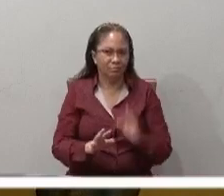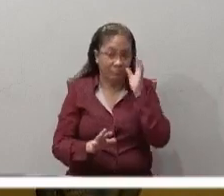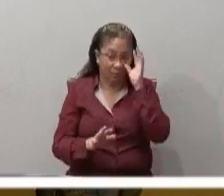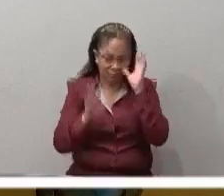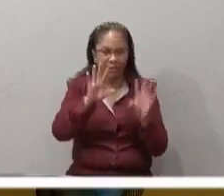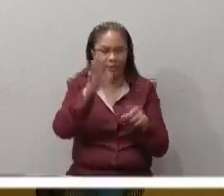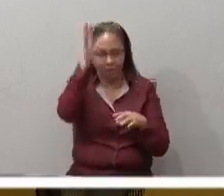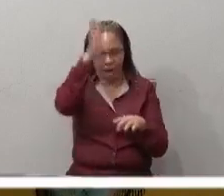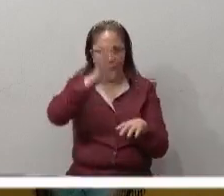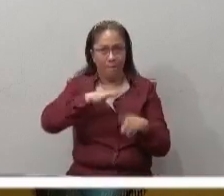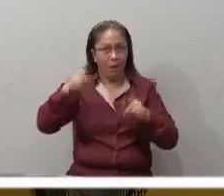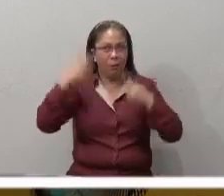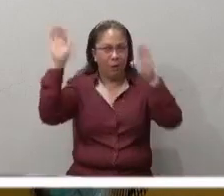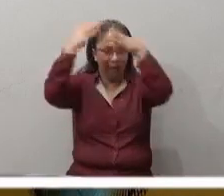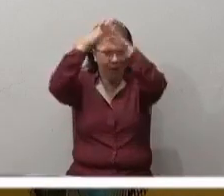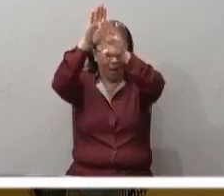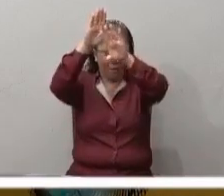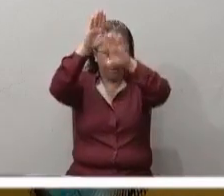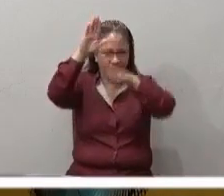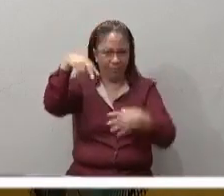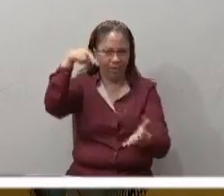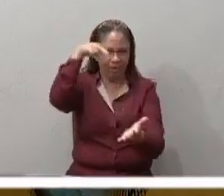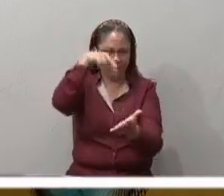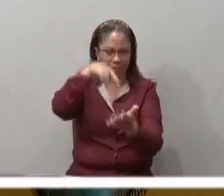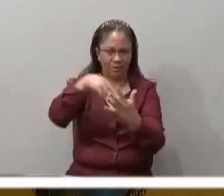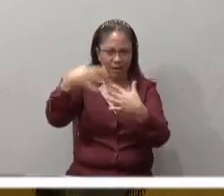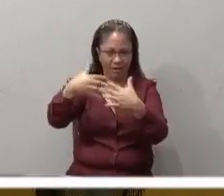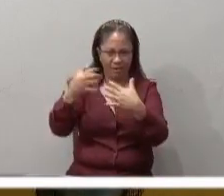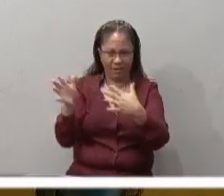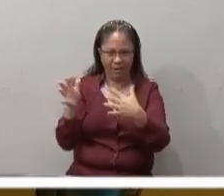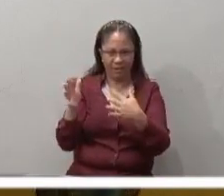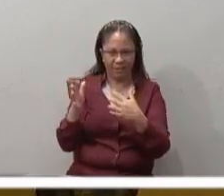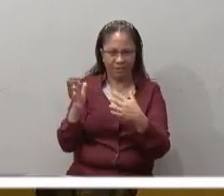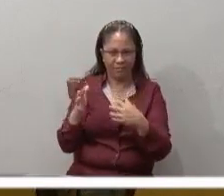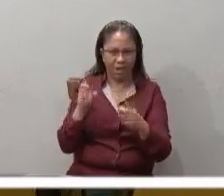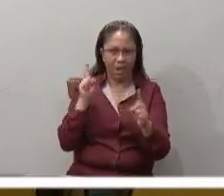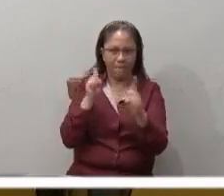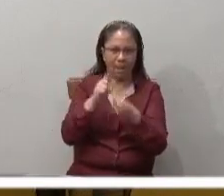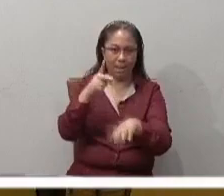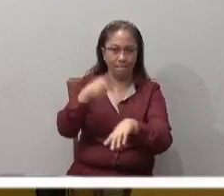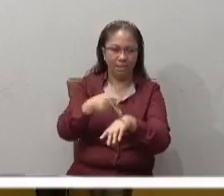heaven. He stood at the pearly gates. He met Peter.